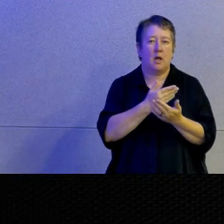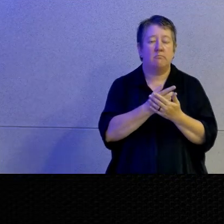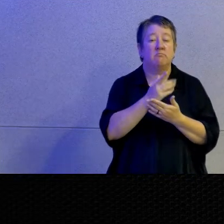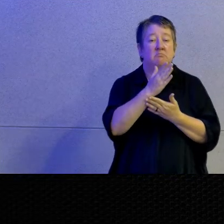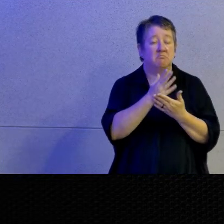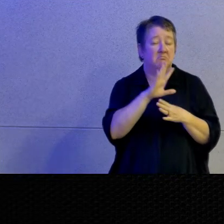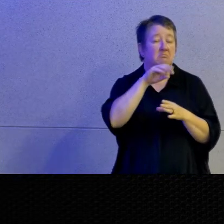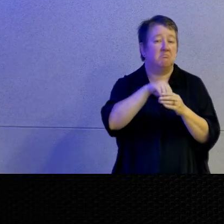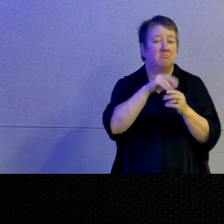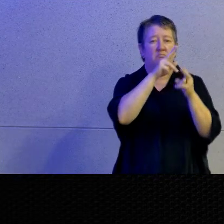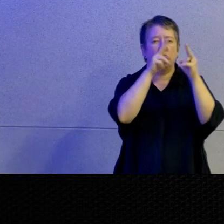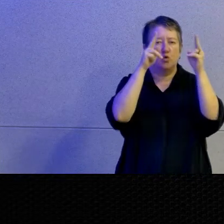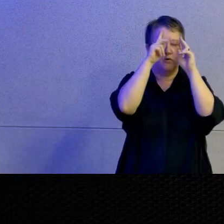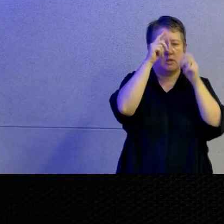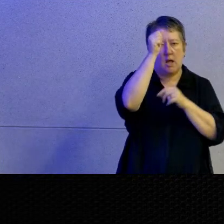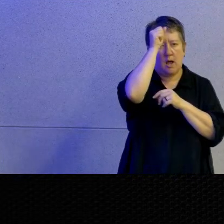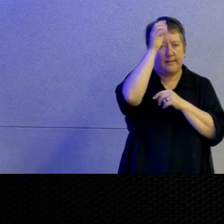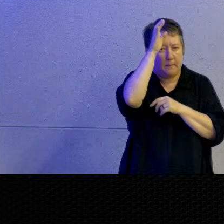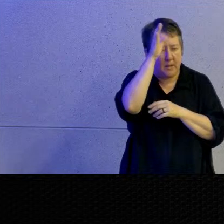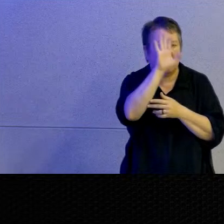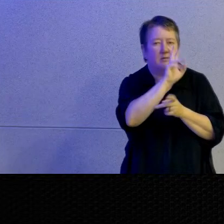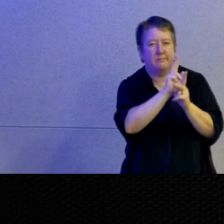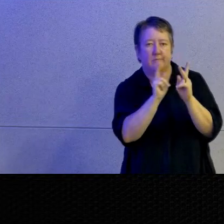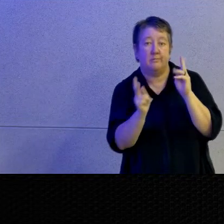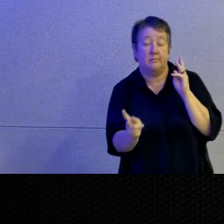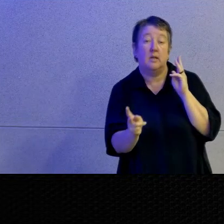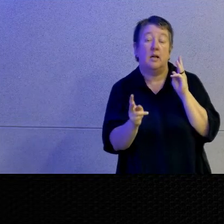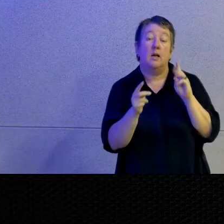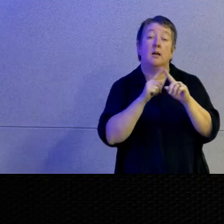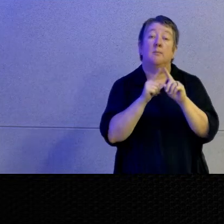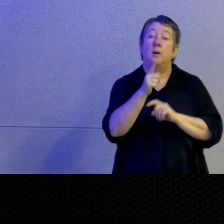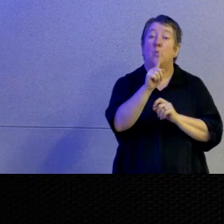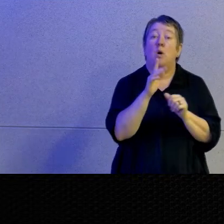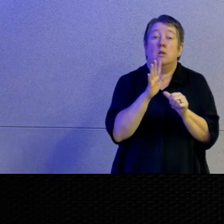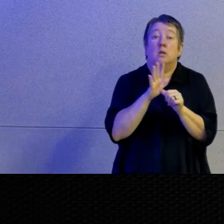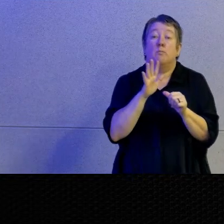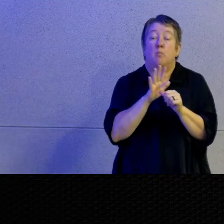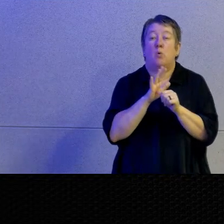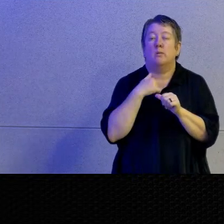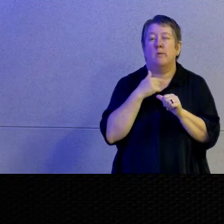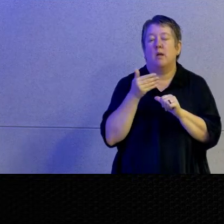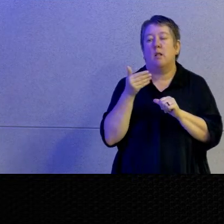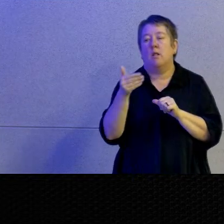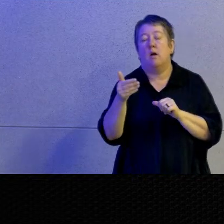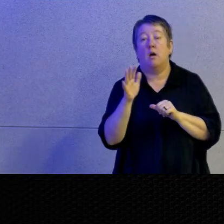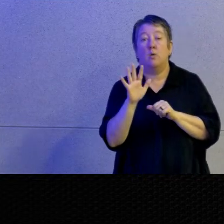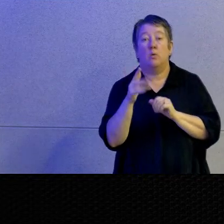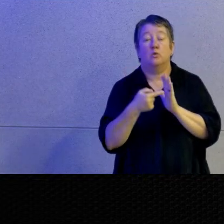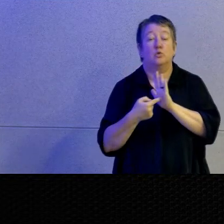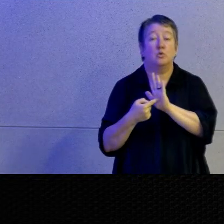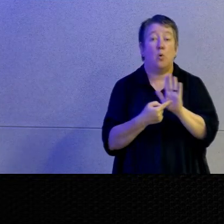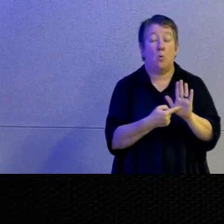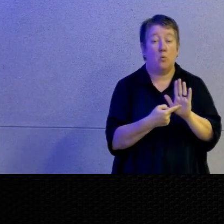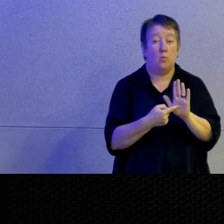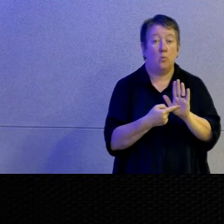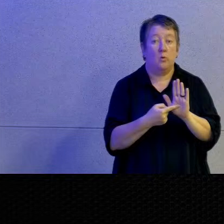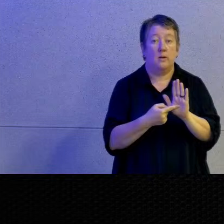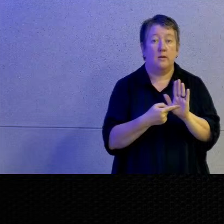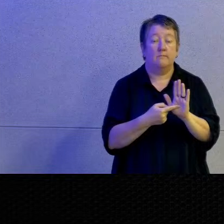absorbed in academia. But what is important, as I will show later, is